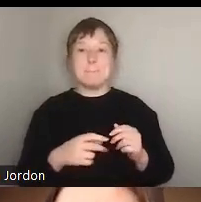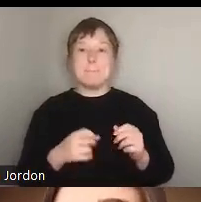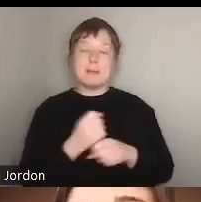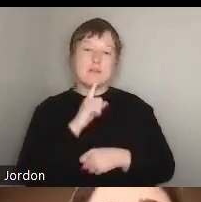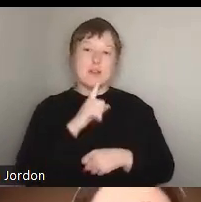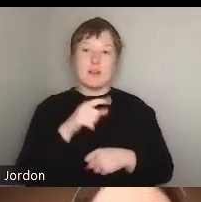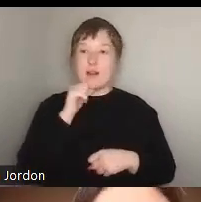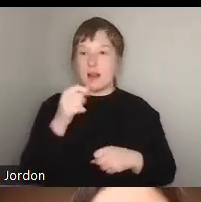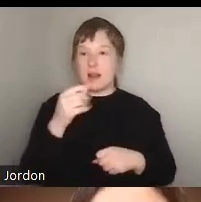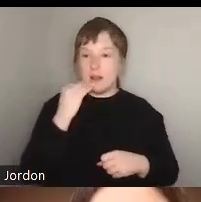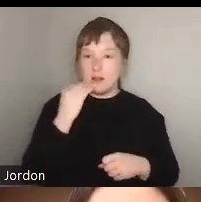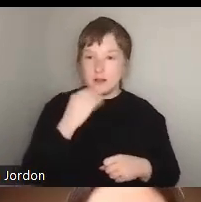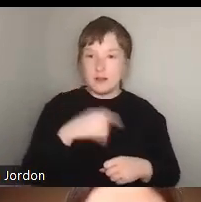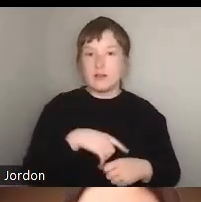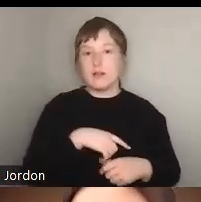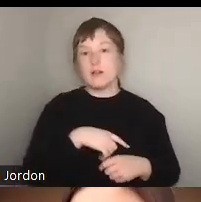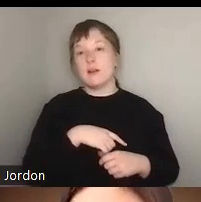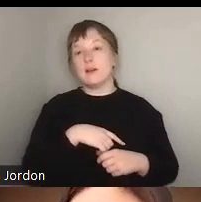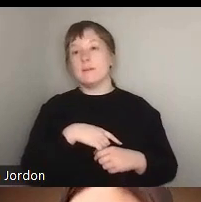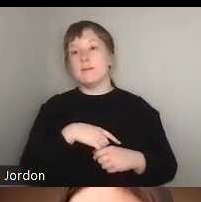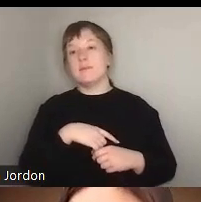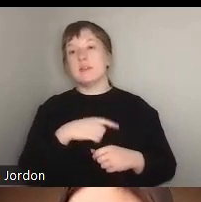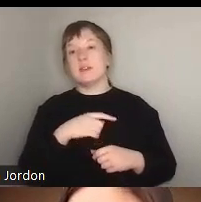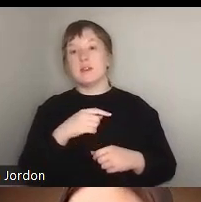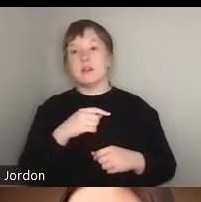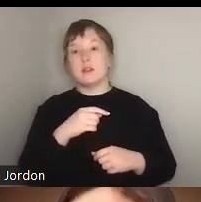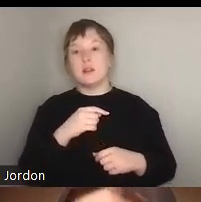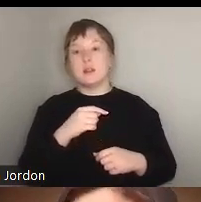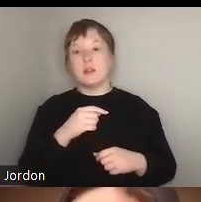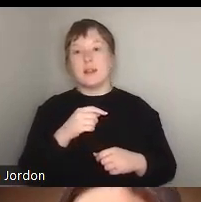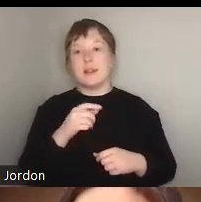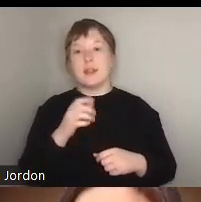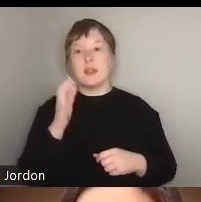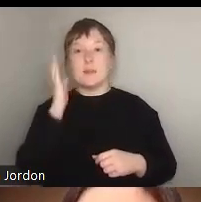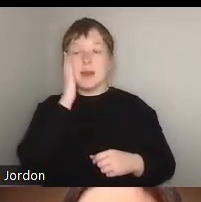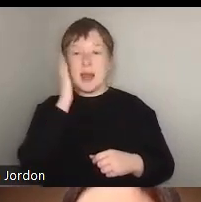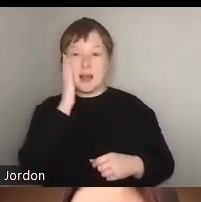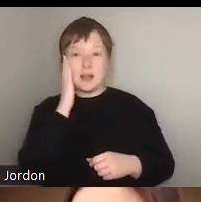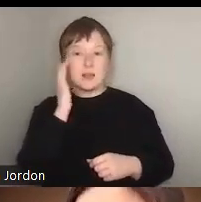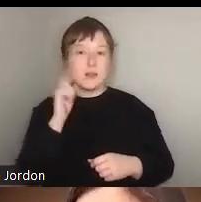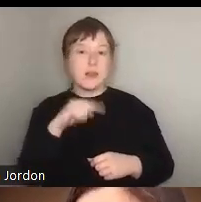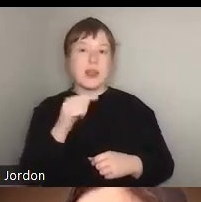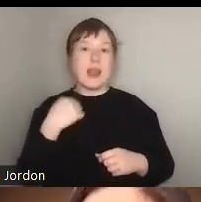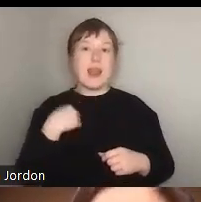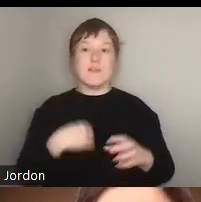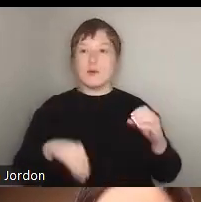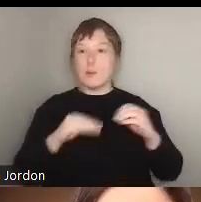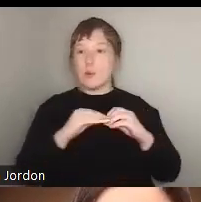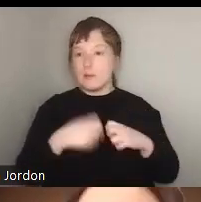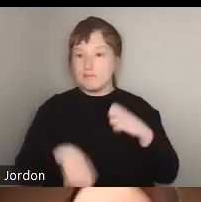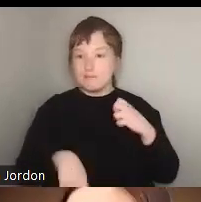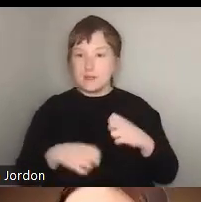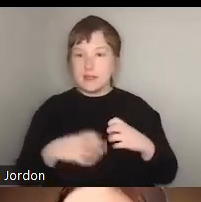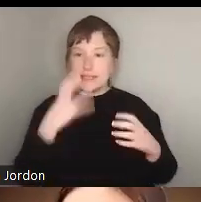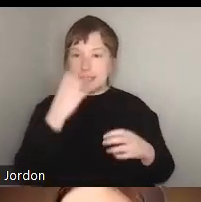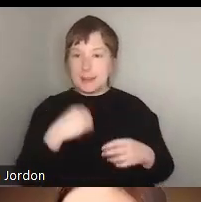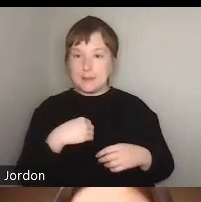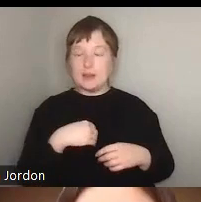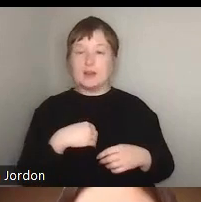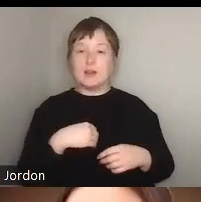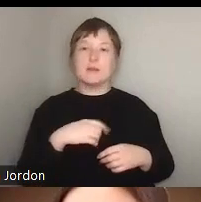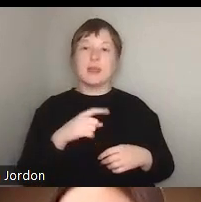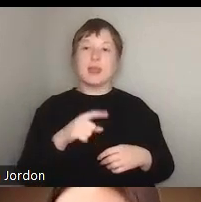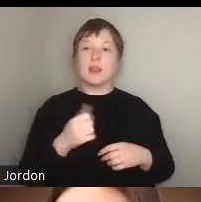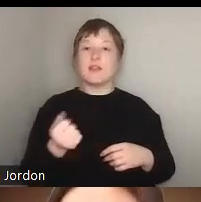eating, taking away even like the bedding so that they will have more trouble sleeping. Those are just some examples